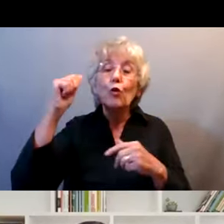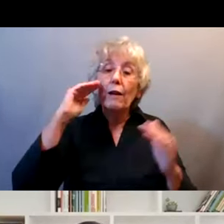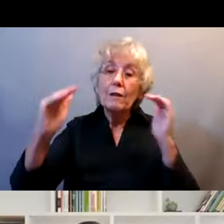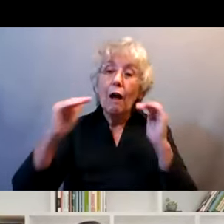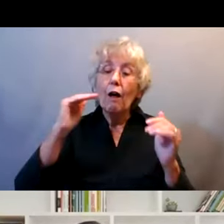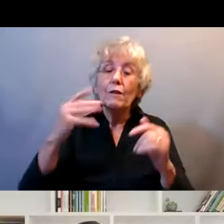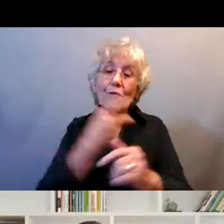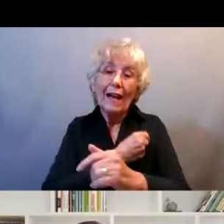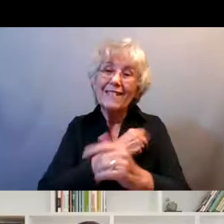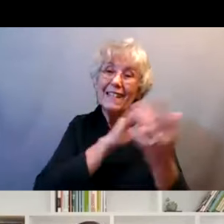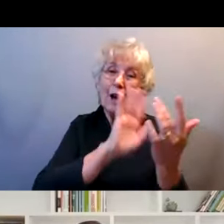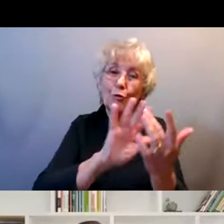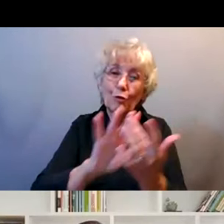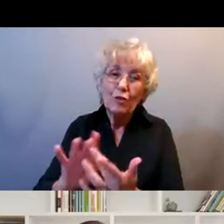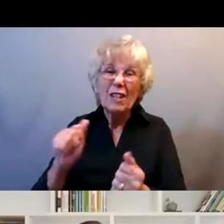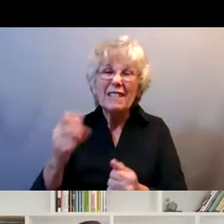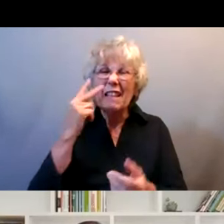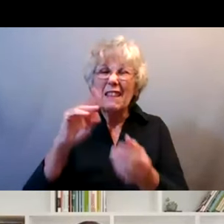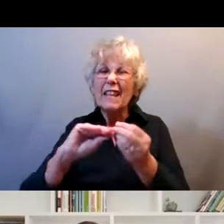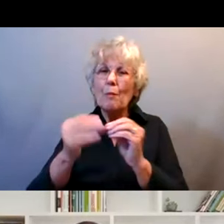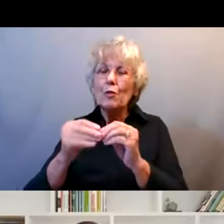just outlined the amounts. Next slide.